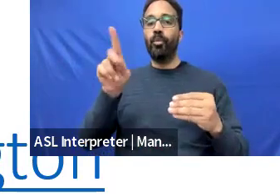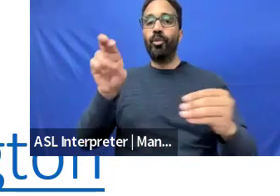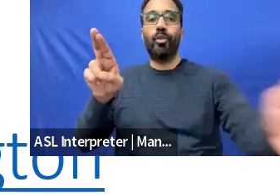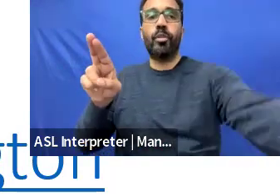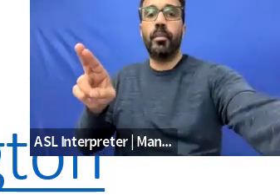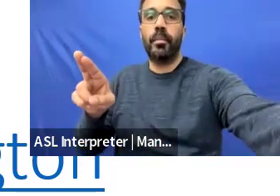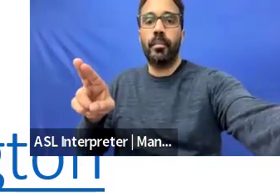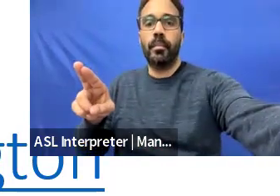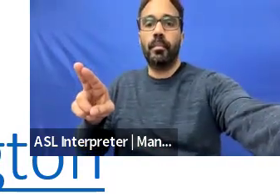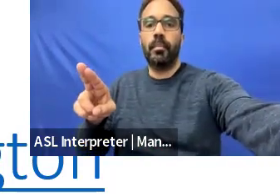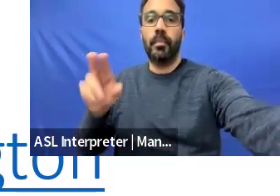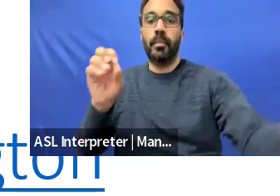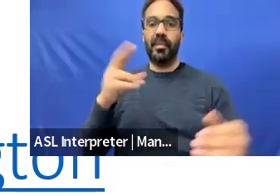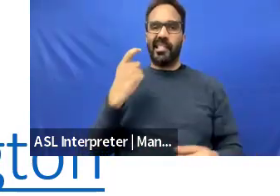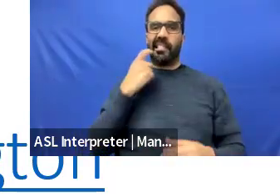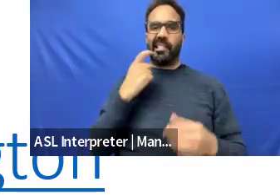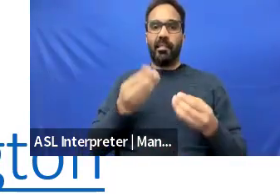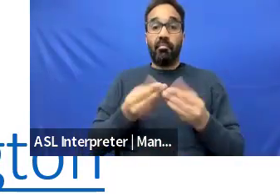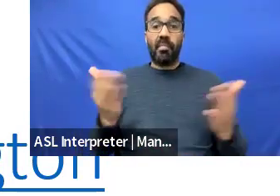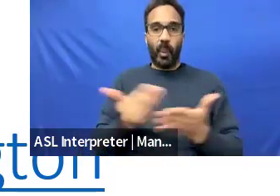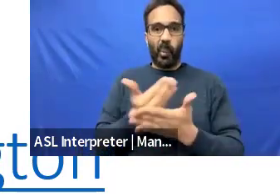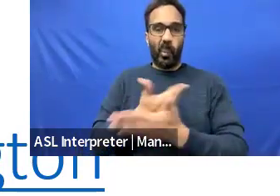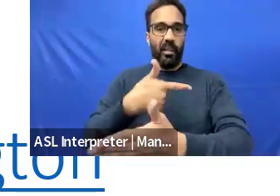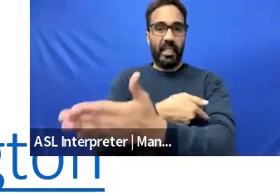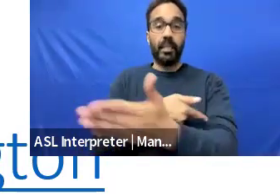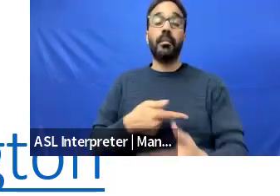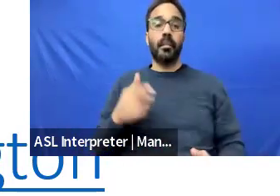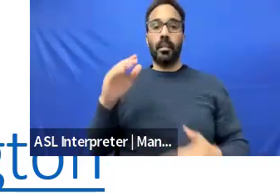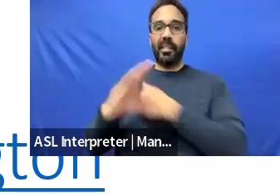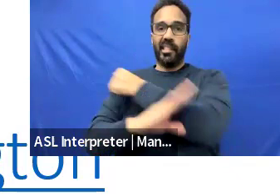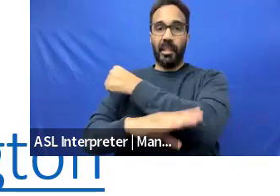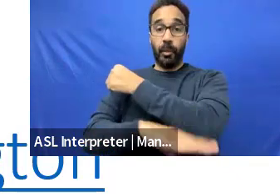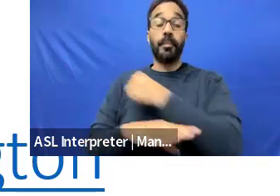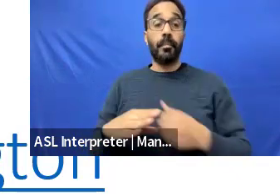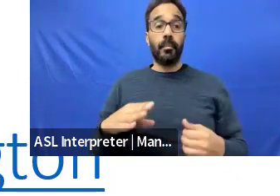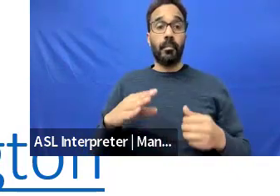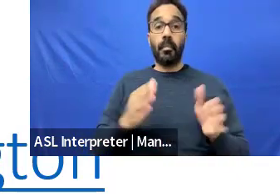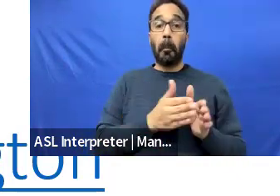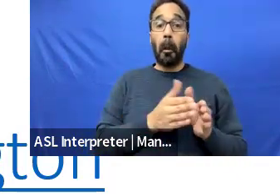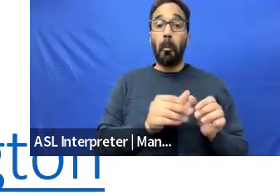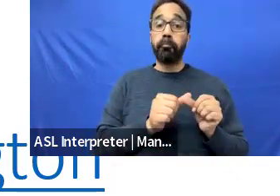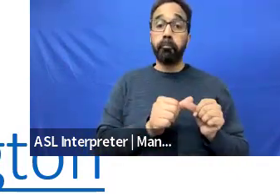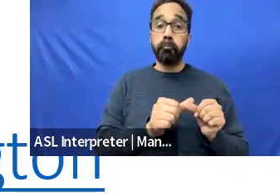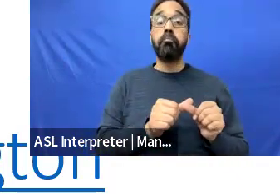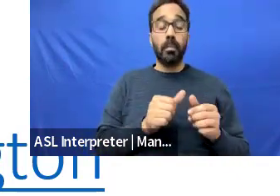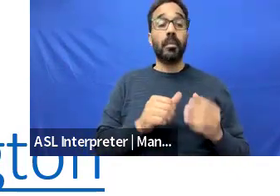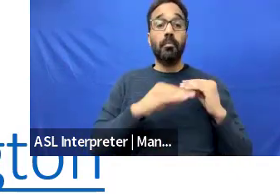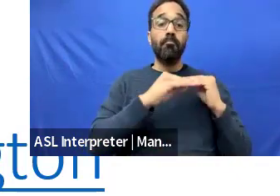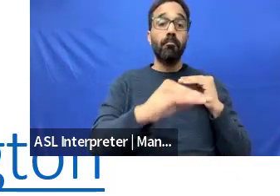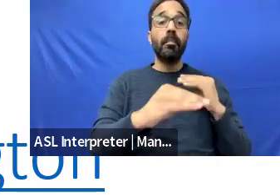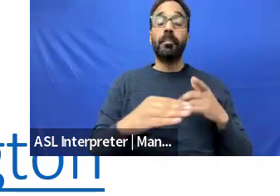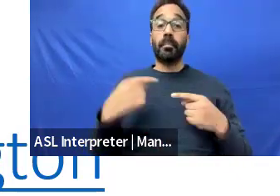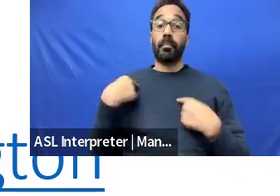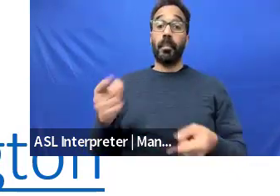came out in September. So we've maintained a low status. The reported cases in the last